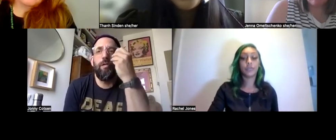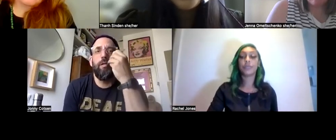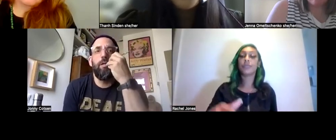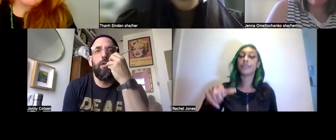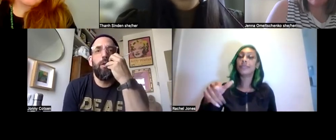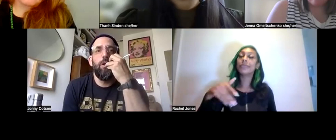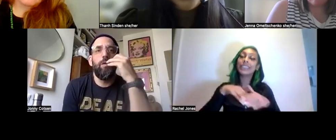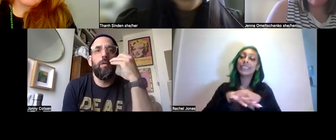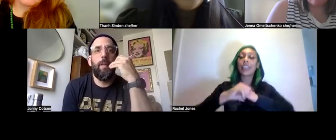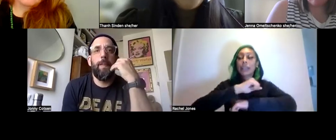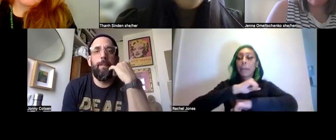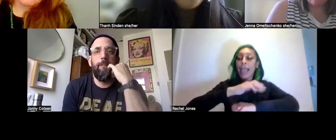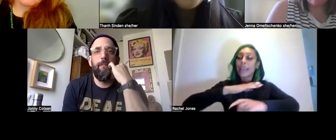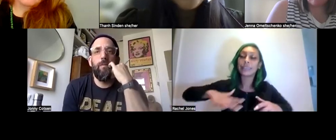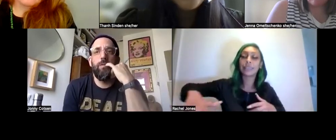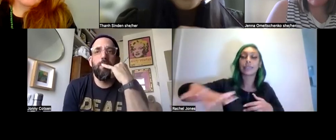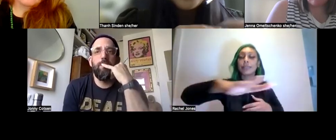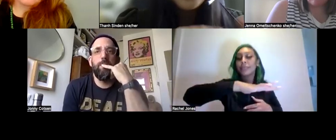this the space of